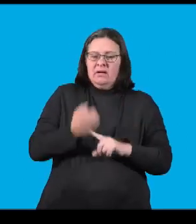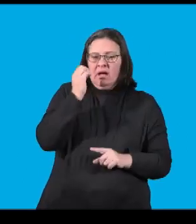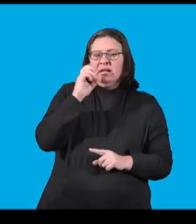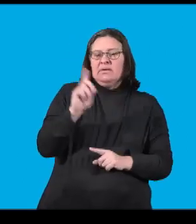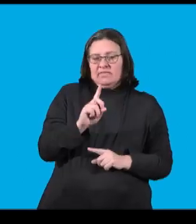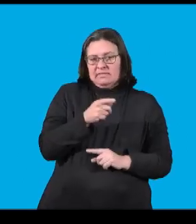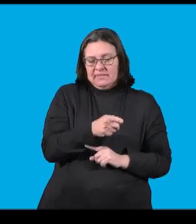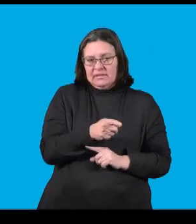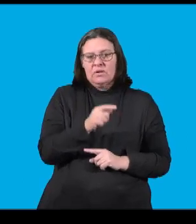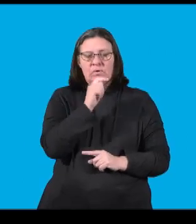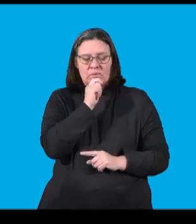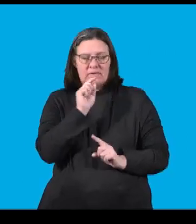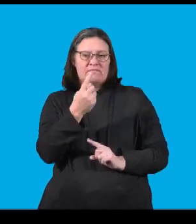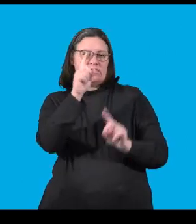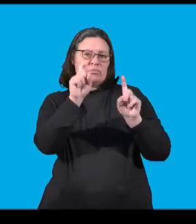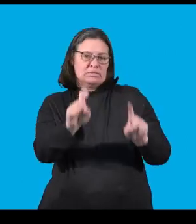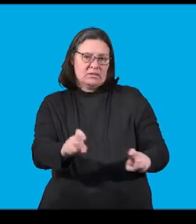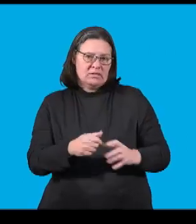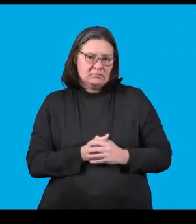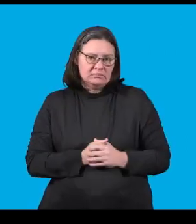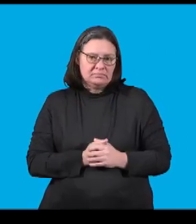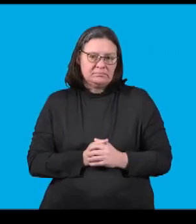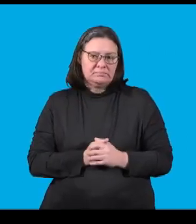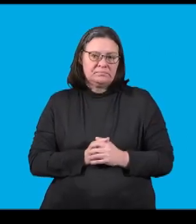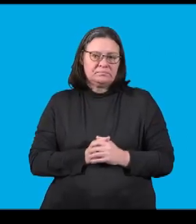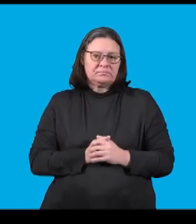find the derivative using first principles.